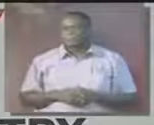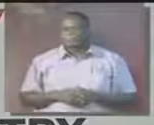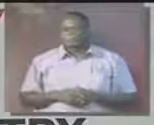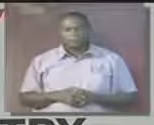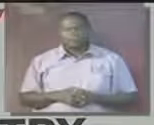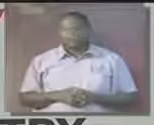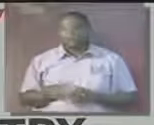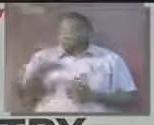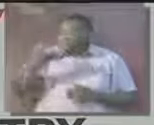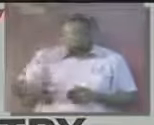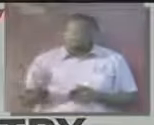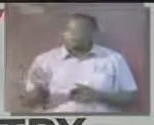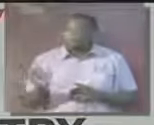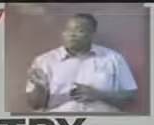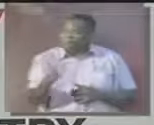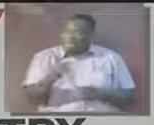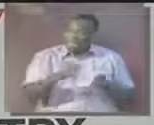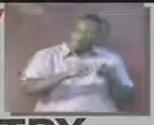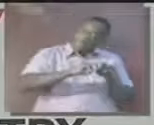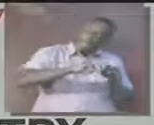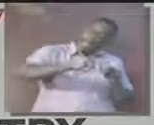down. So